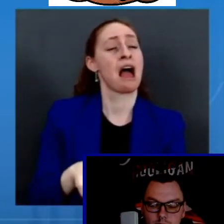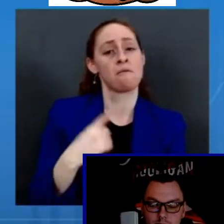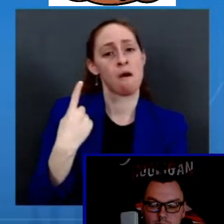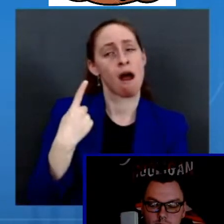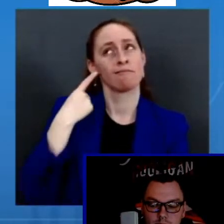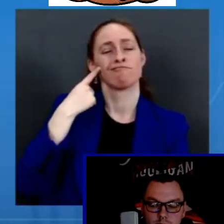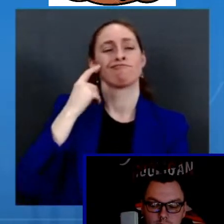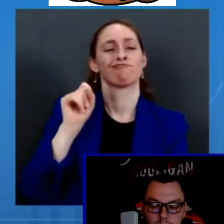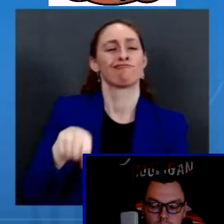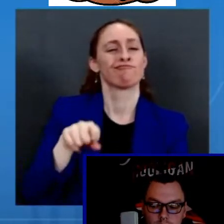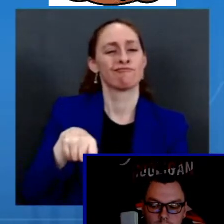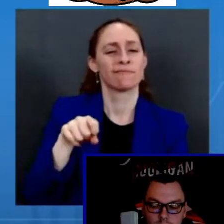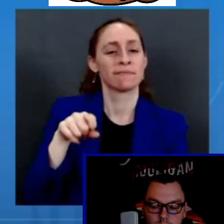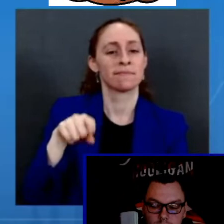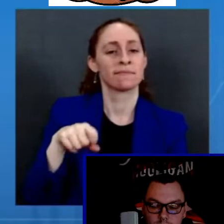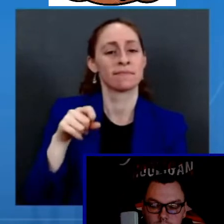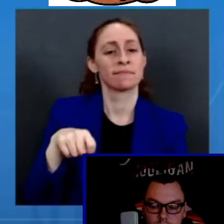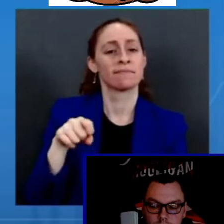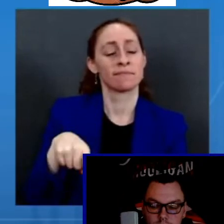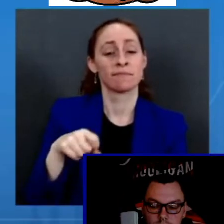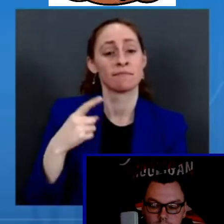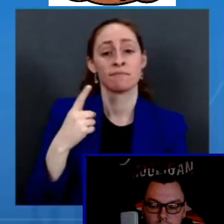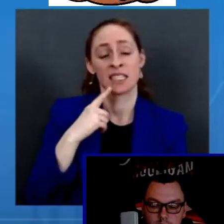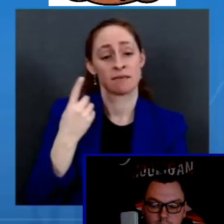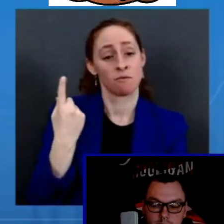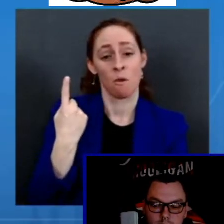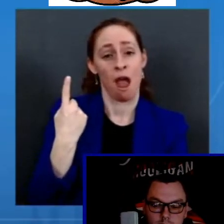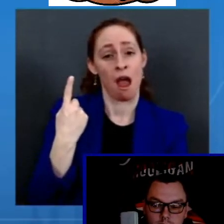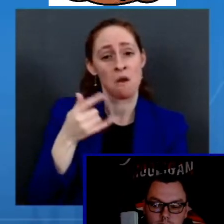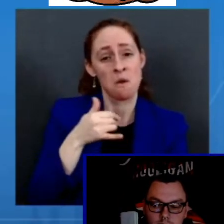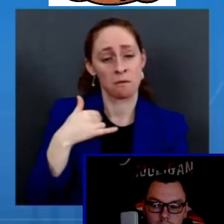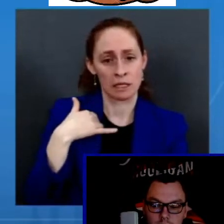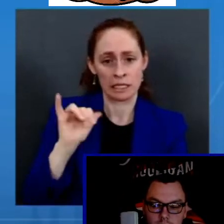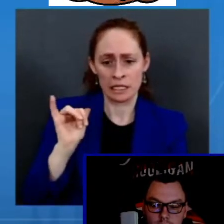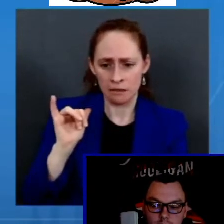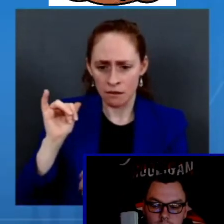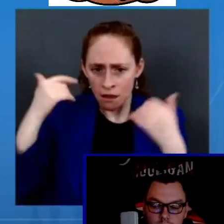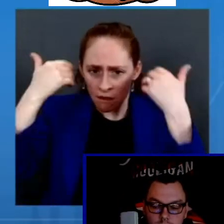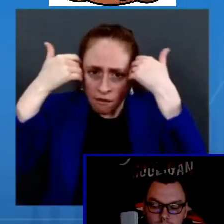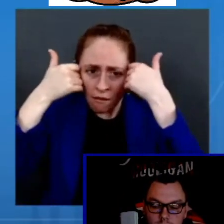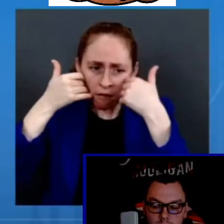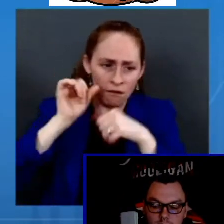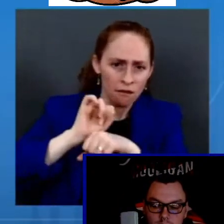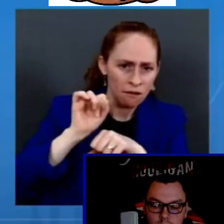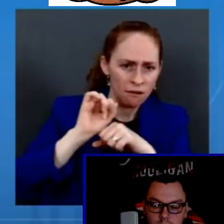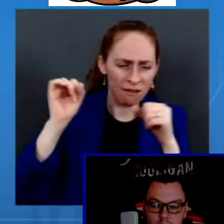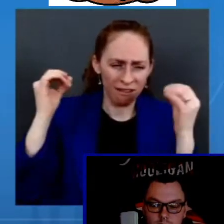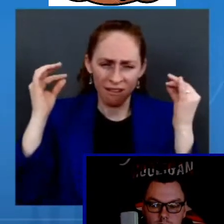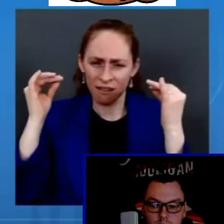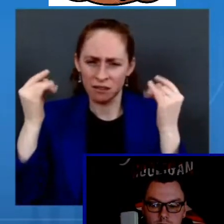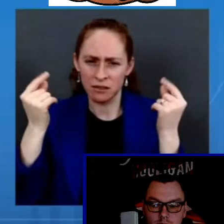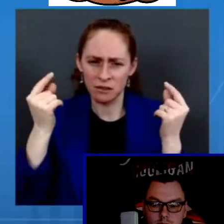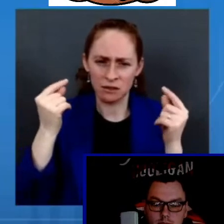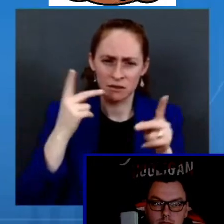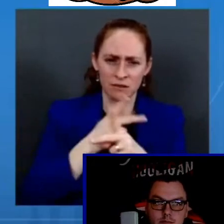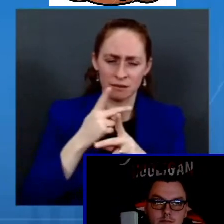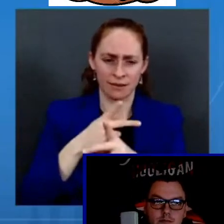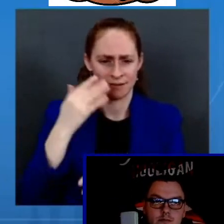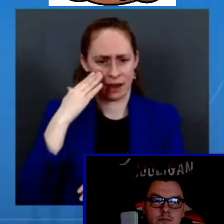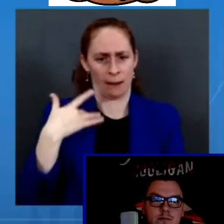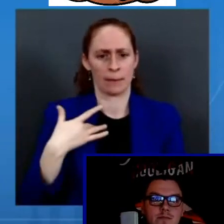always are the strongest self-critics of, could we have done something better? Could we have done something